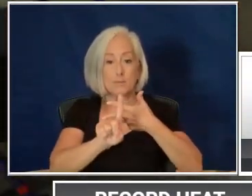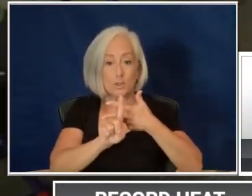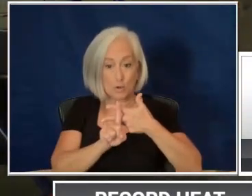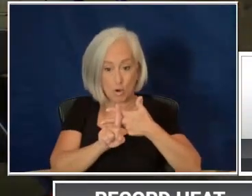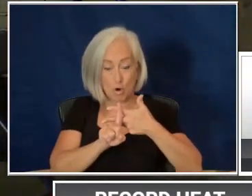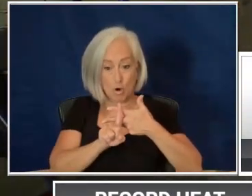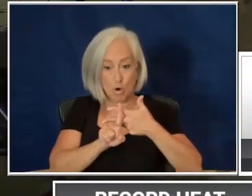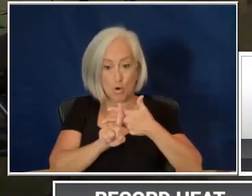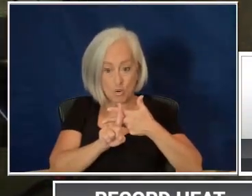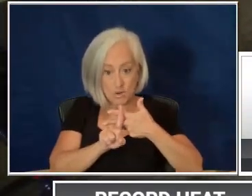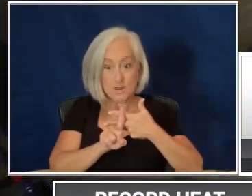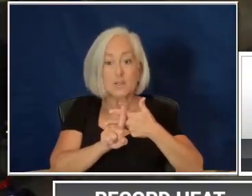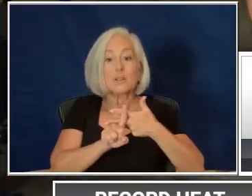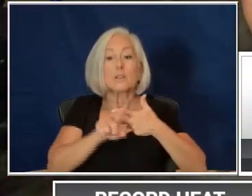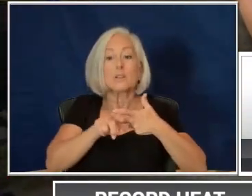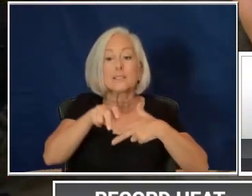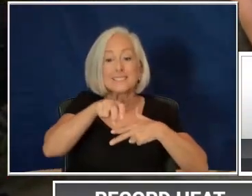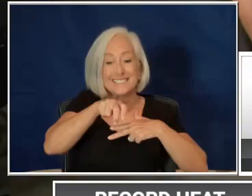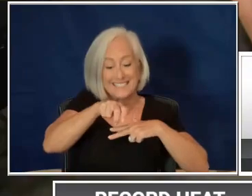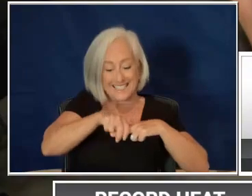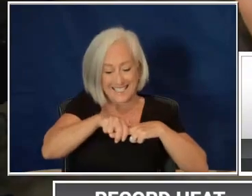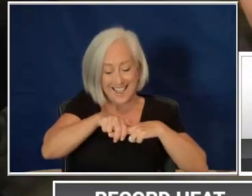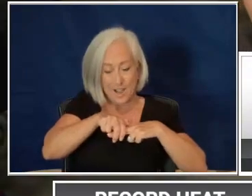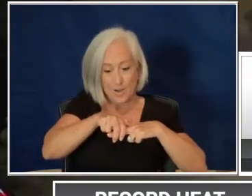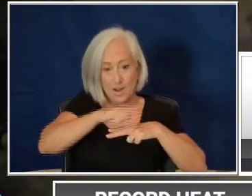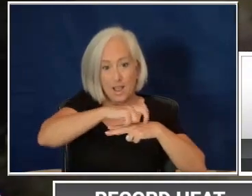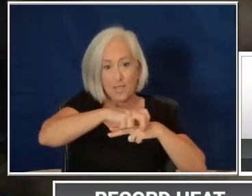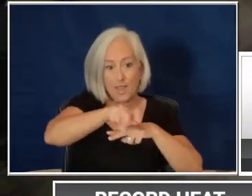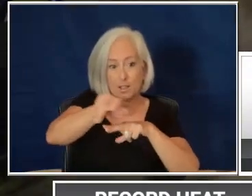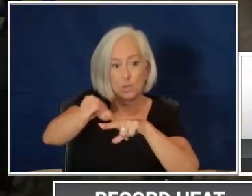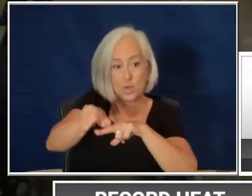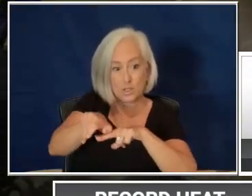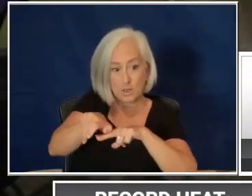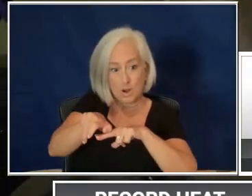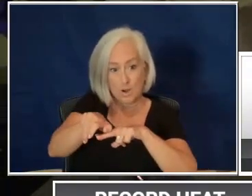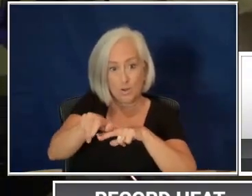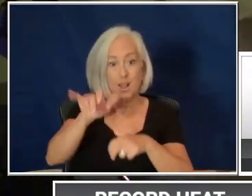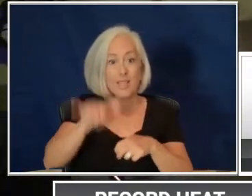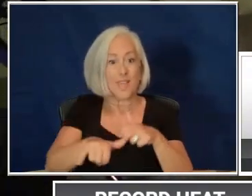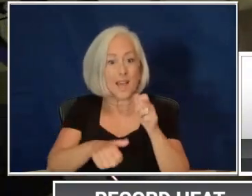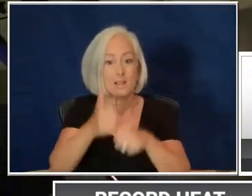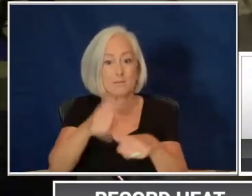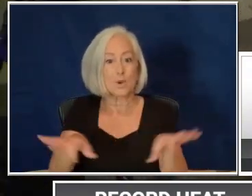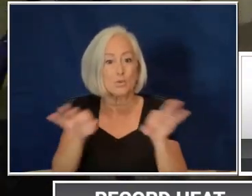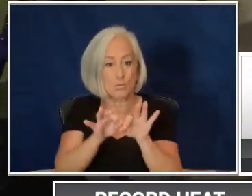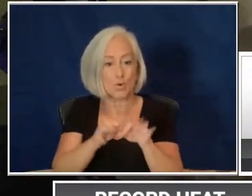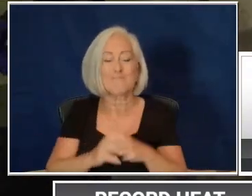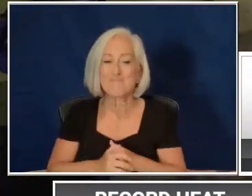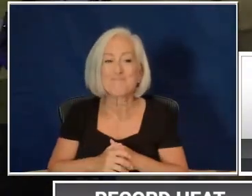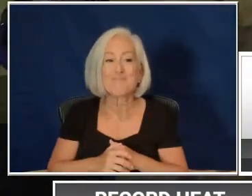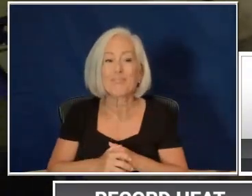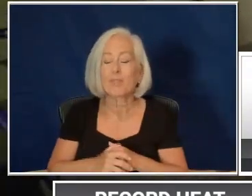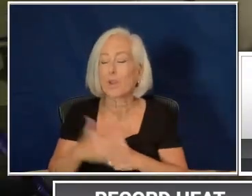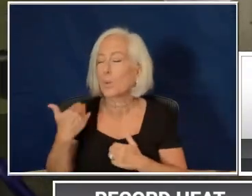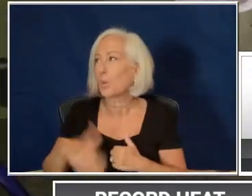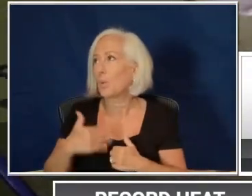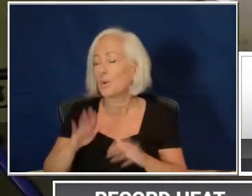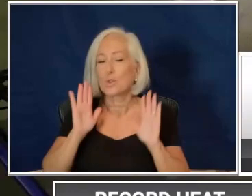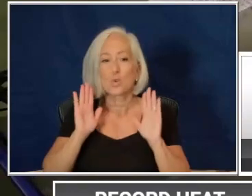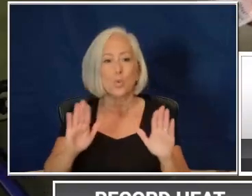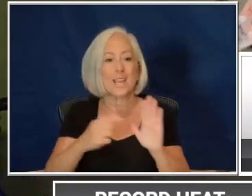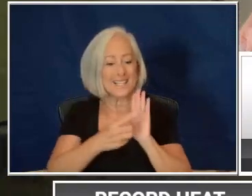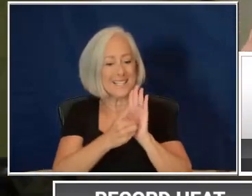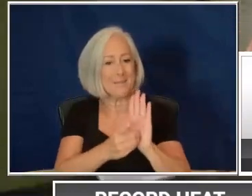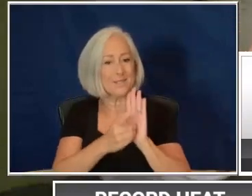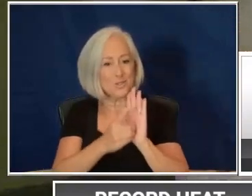versus actually standing and stepping in, because that takes more balance and strength. This has been a great demonstration for our viewers, and how generous that